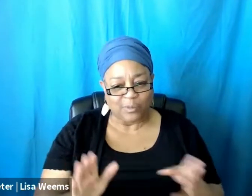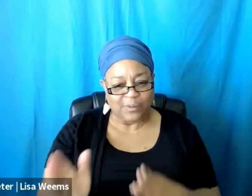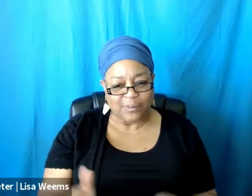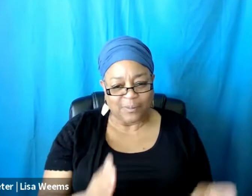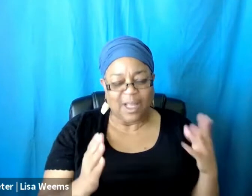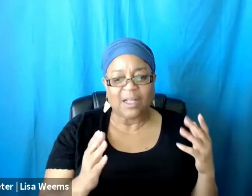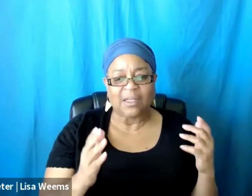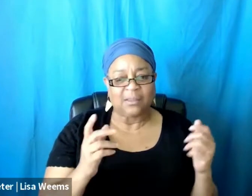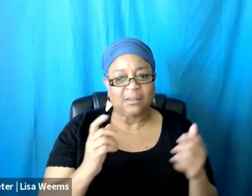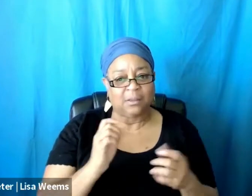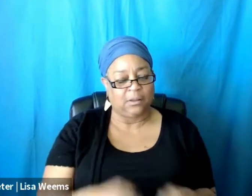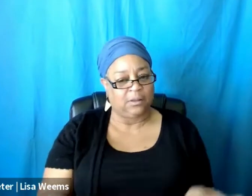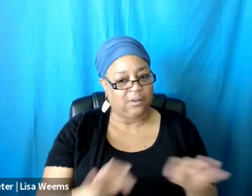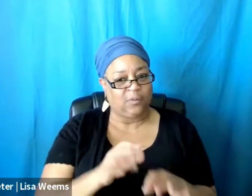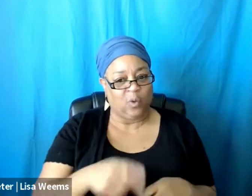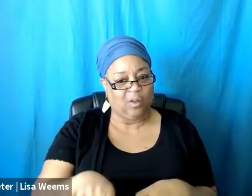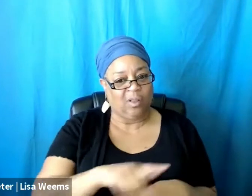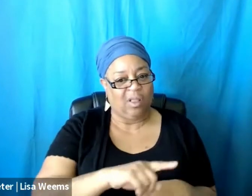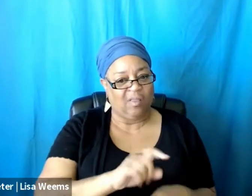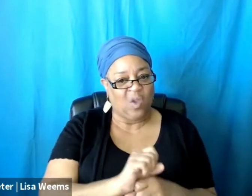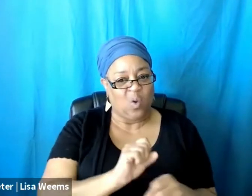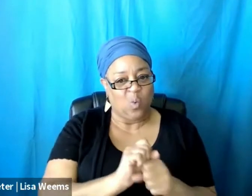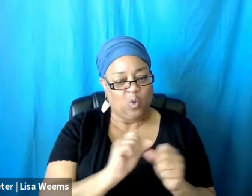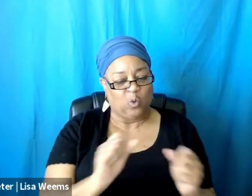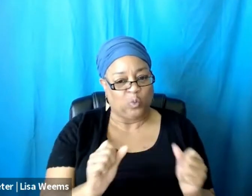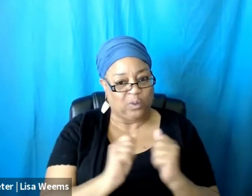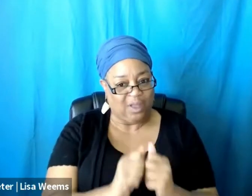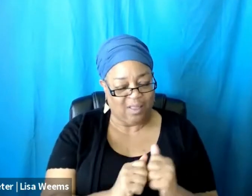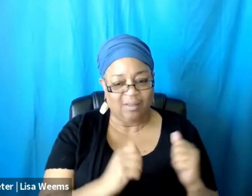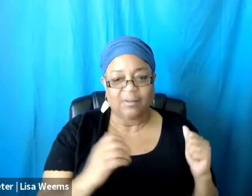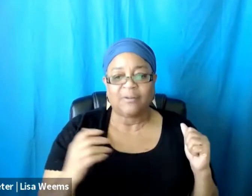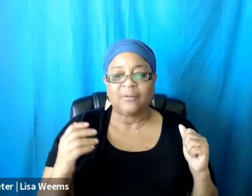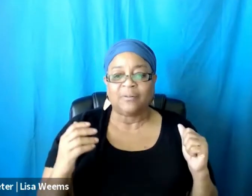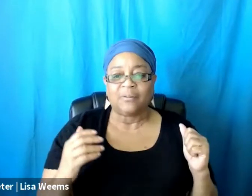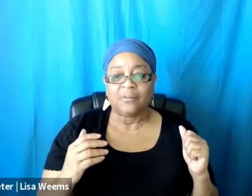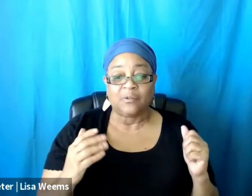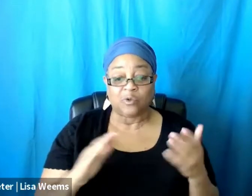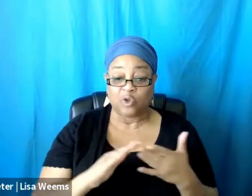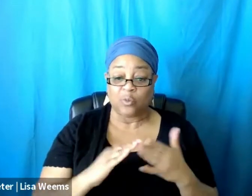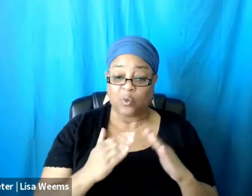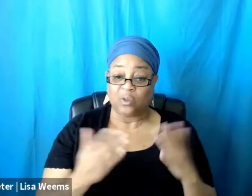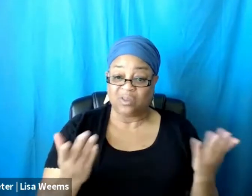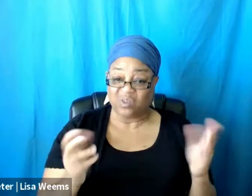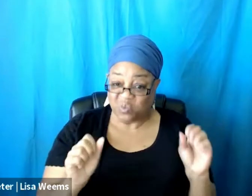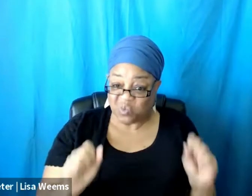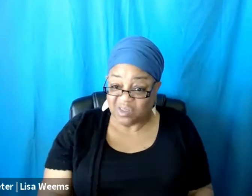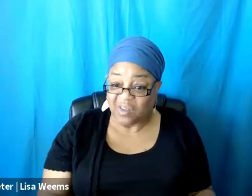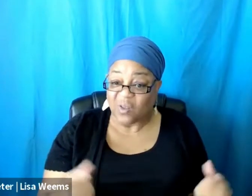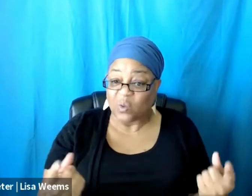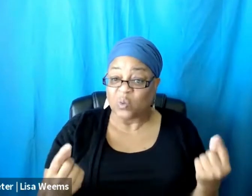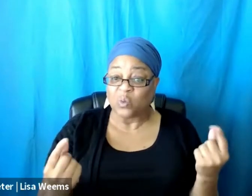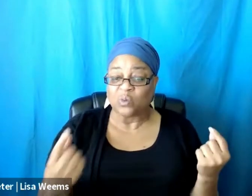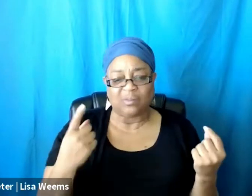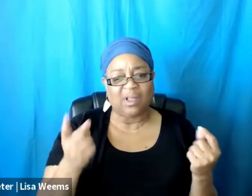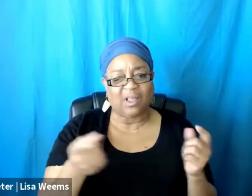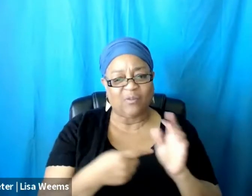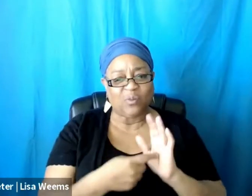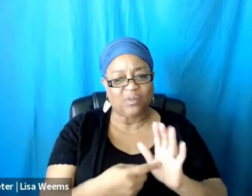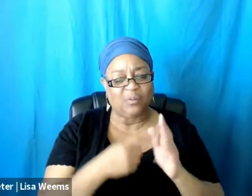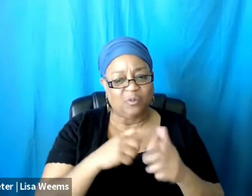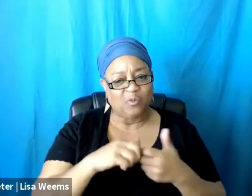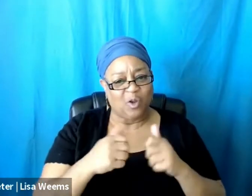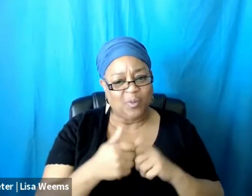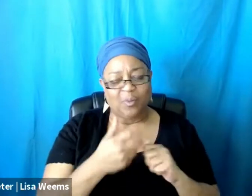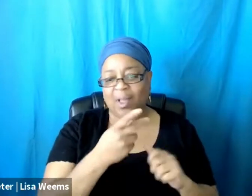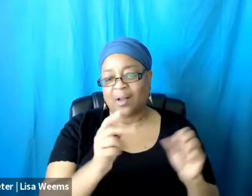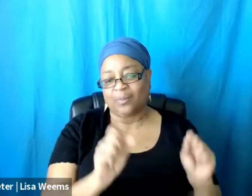to disaster impacts on older adults. So what can communities do? And I'll give you an example of a problem and a